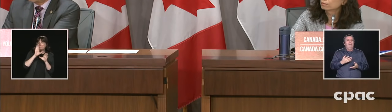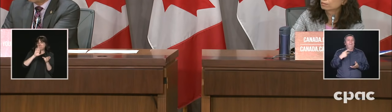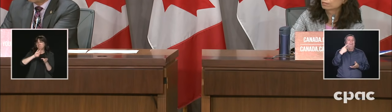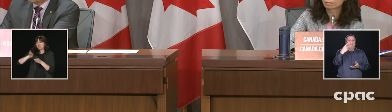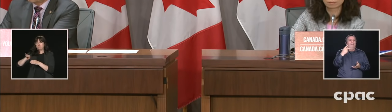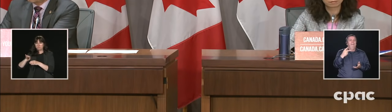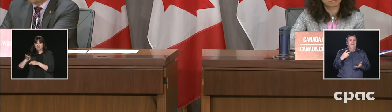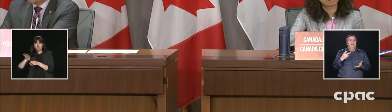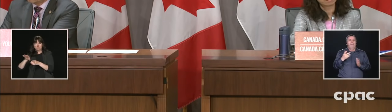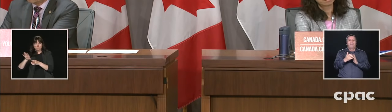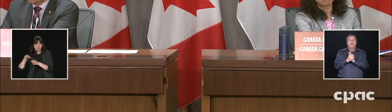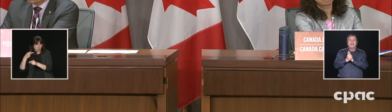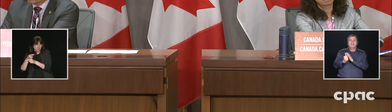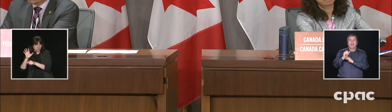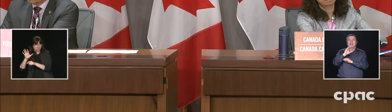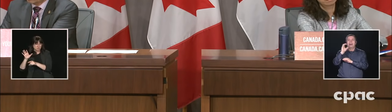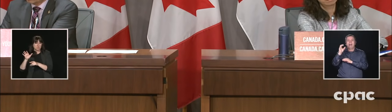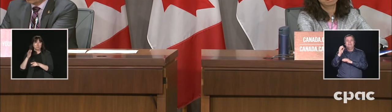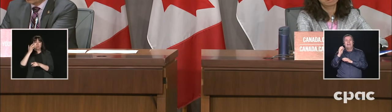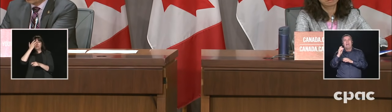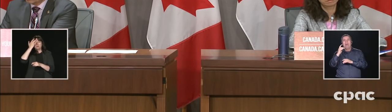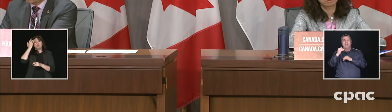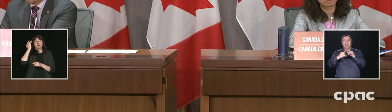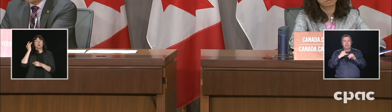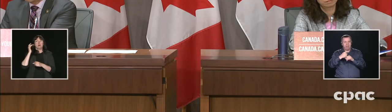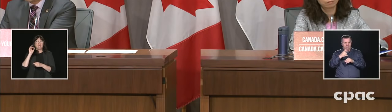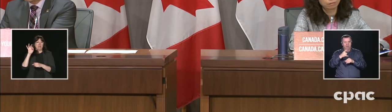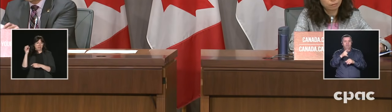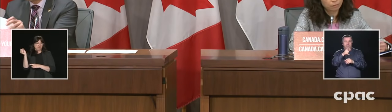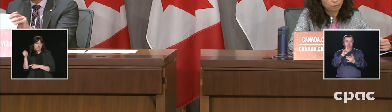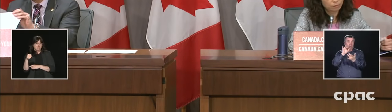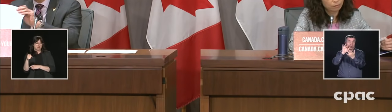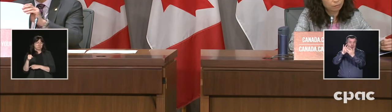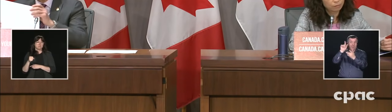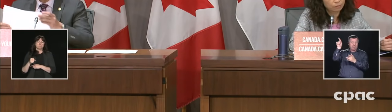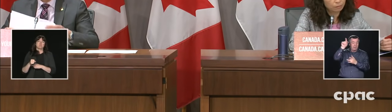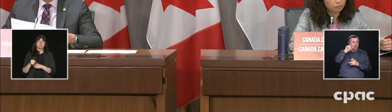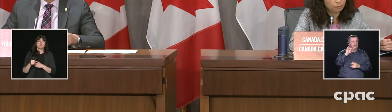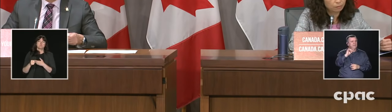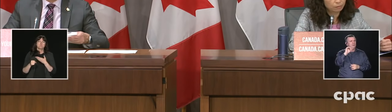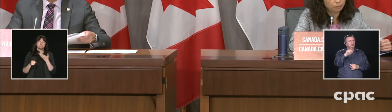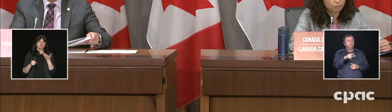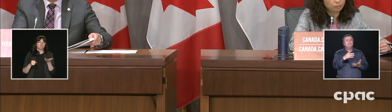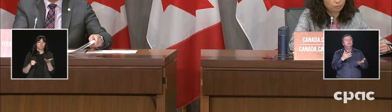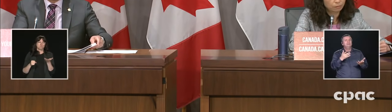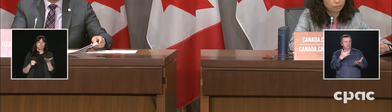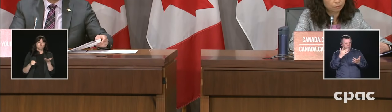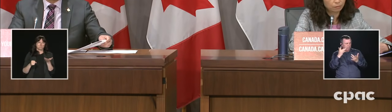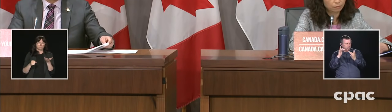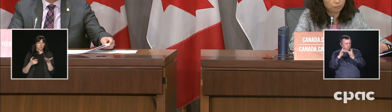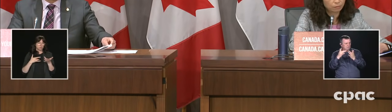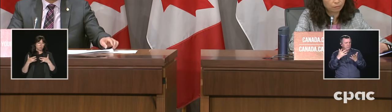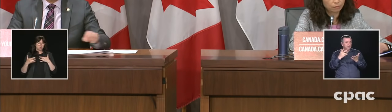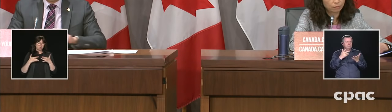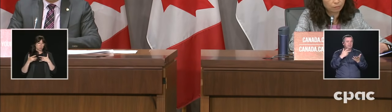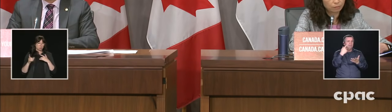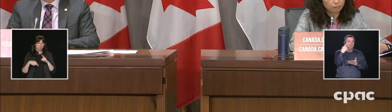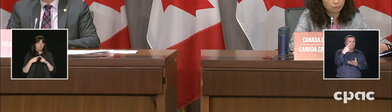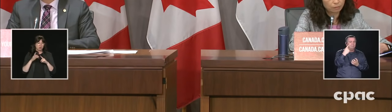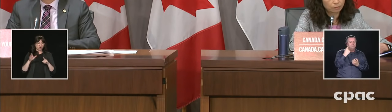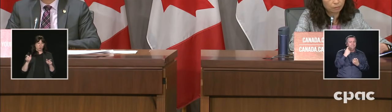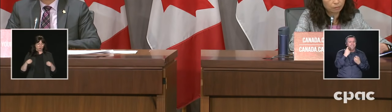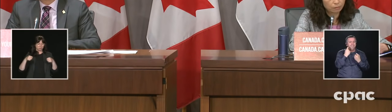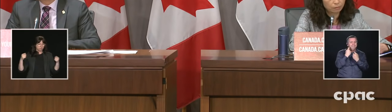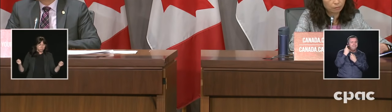is, to what extent do you have any concerns about what you're looking at in your planning scenarios when you're only working